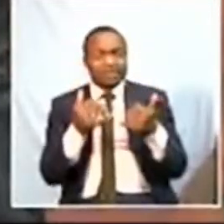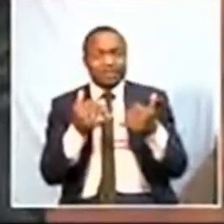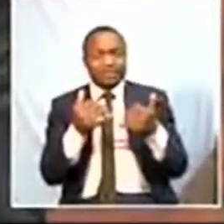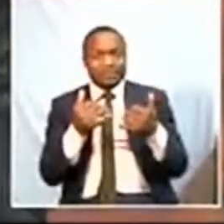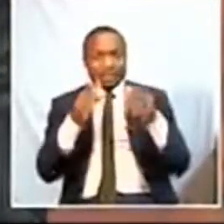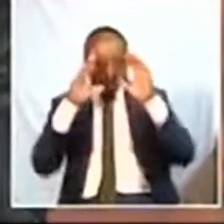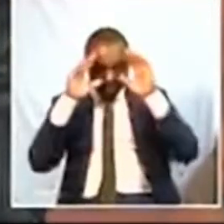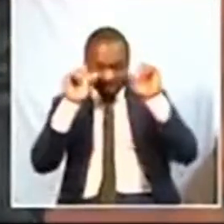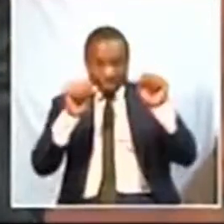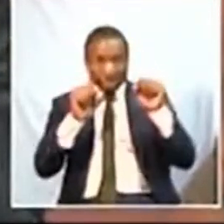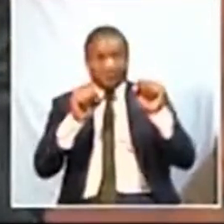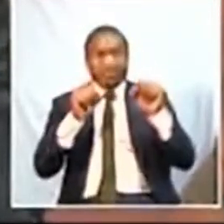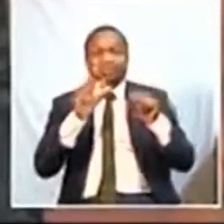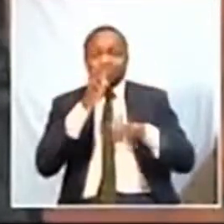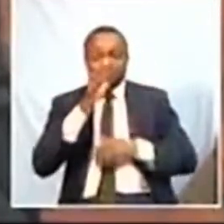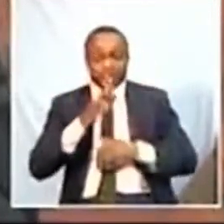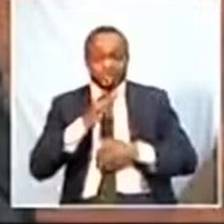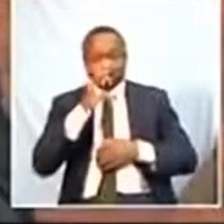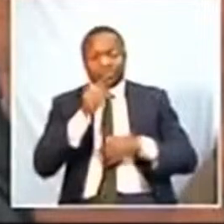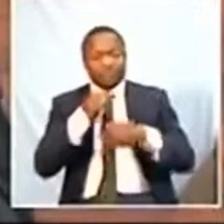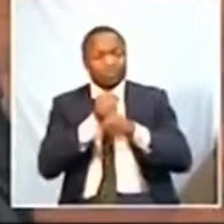has constituted this committee. Go and check.